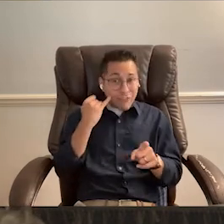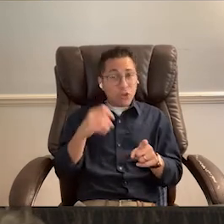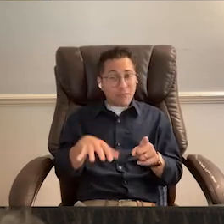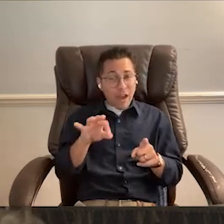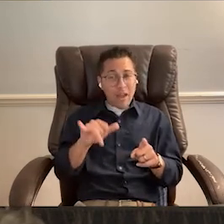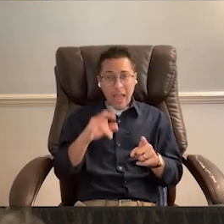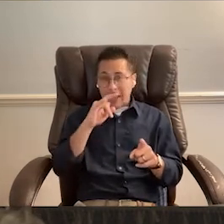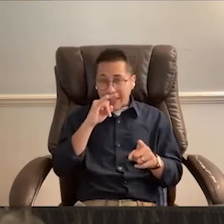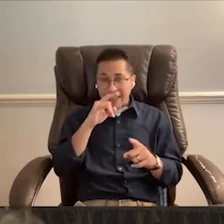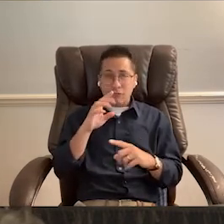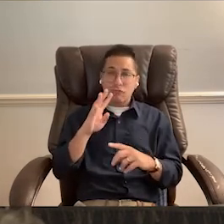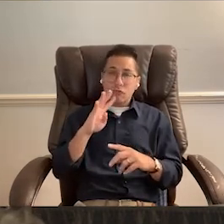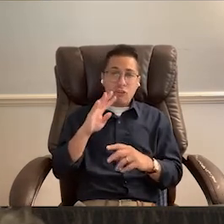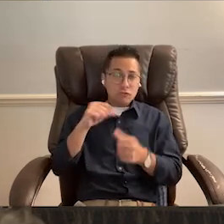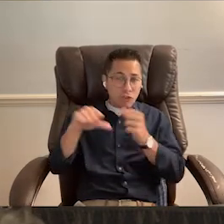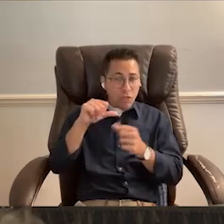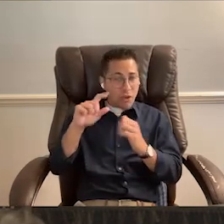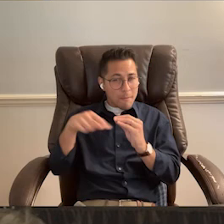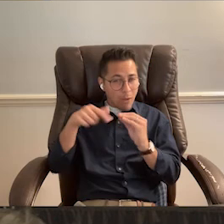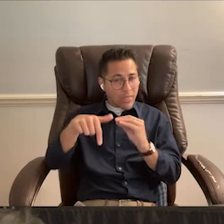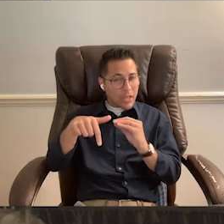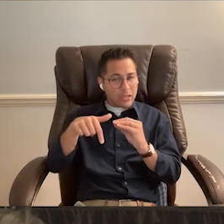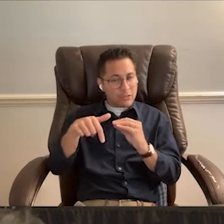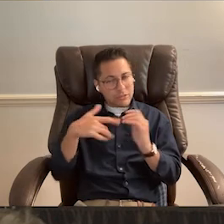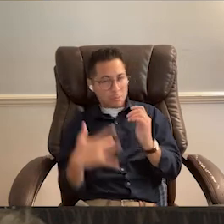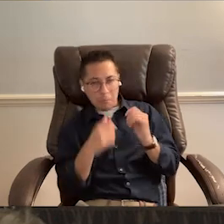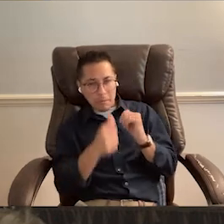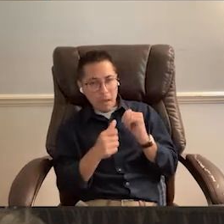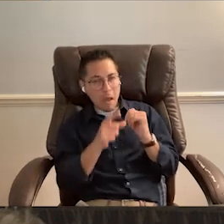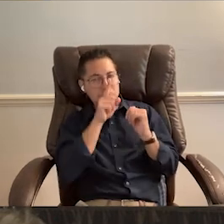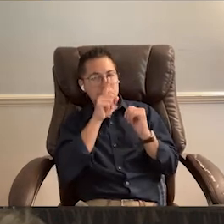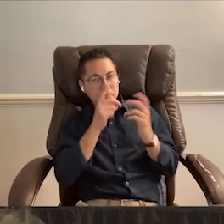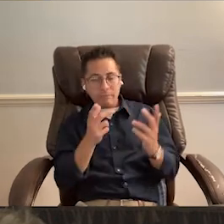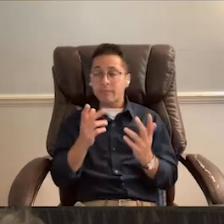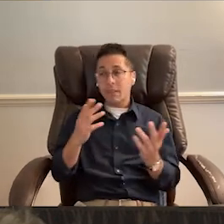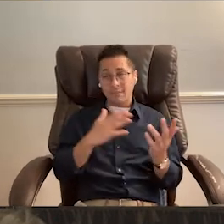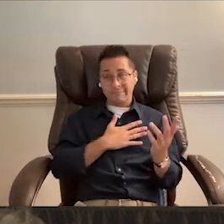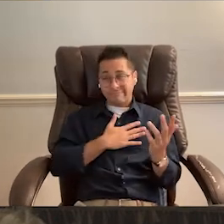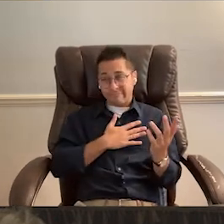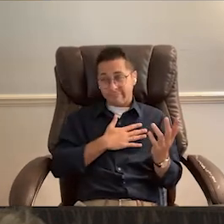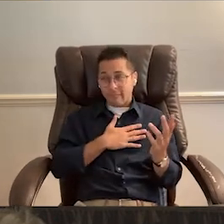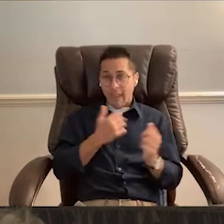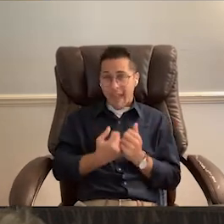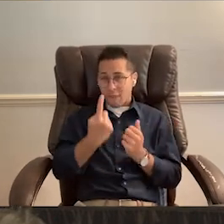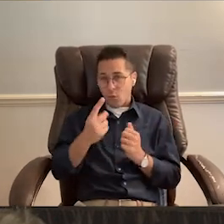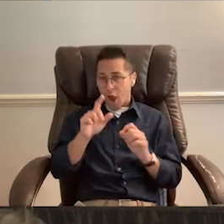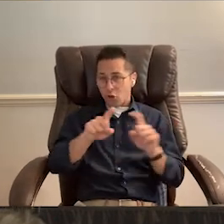something that's, everybody has mental health, but there's a lot of things. So do you find that kids talk to each other about this, or do they